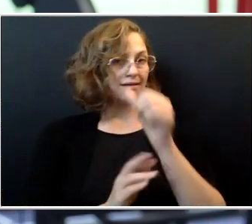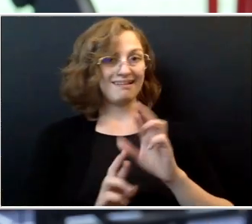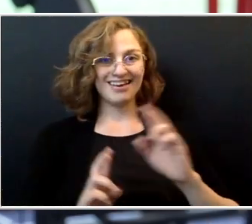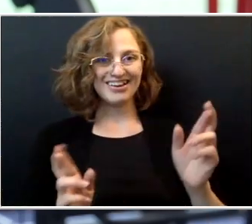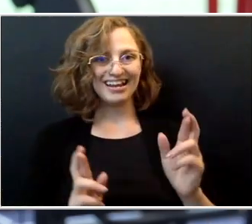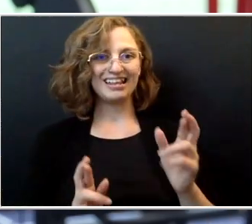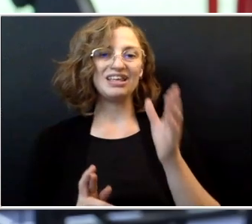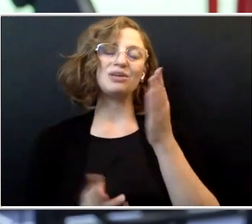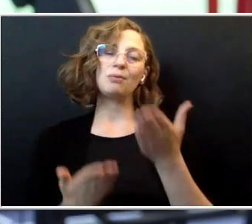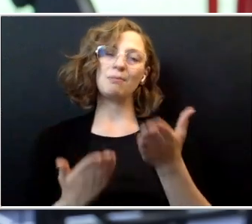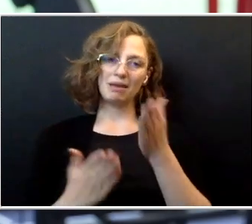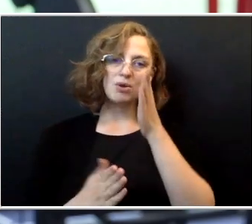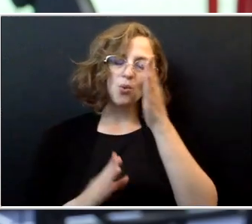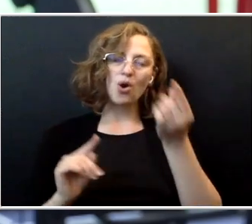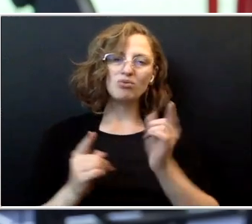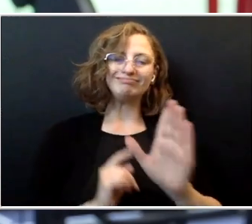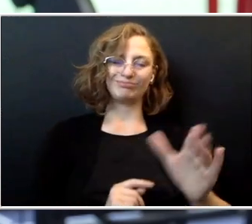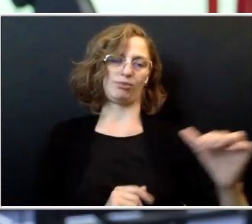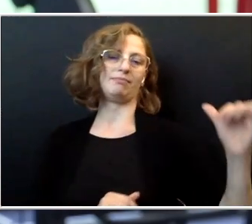wrong places. So,